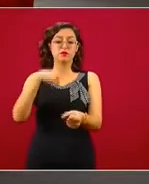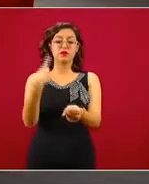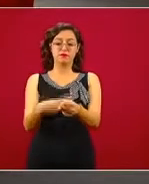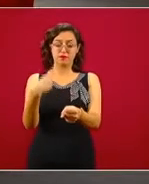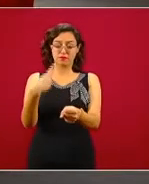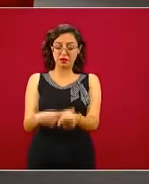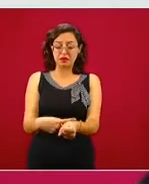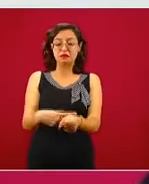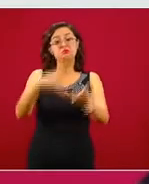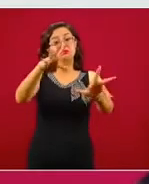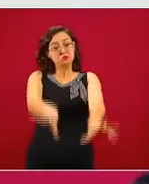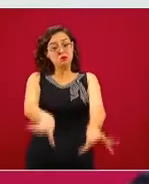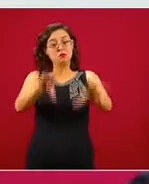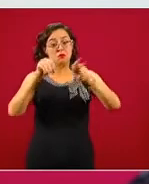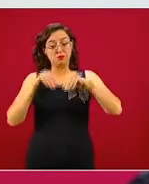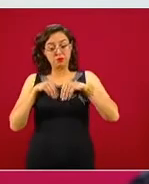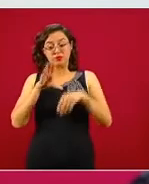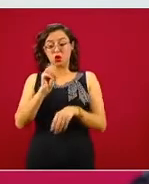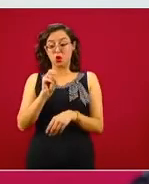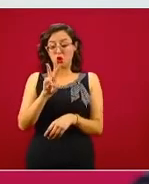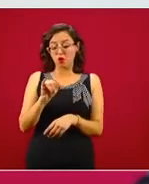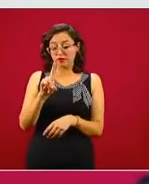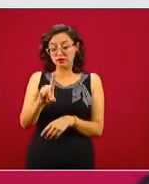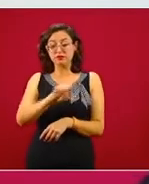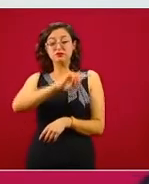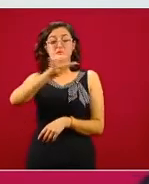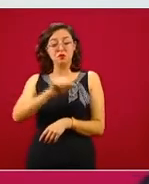Here we have the comorbidity